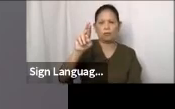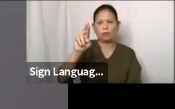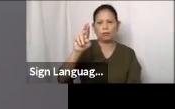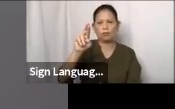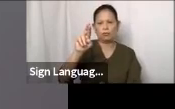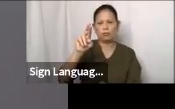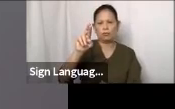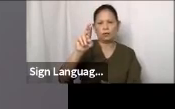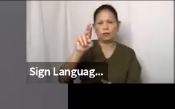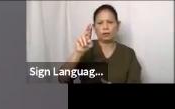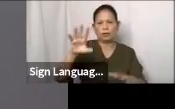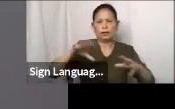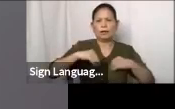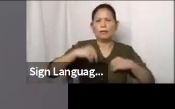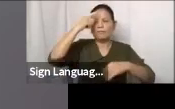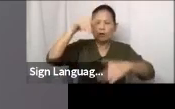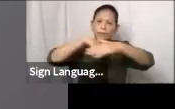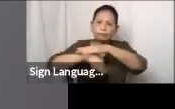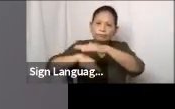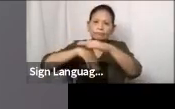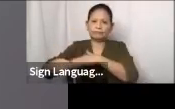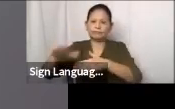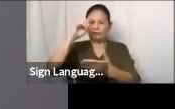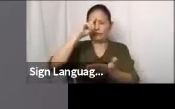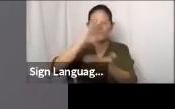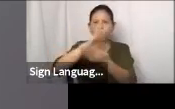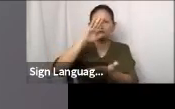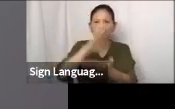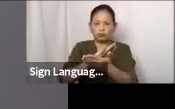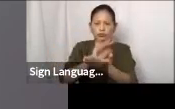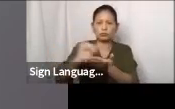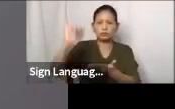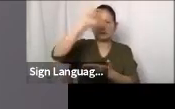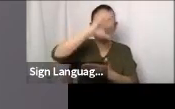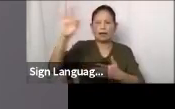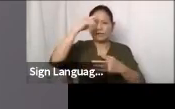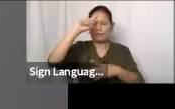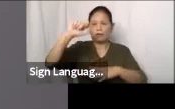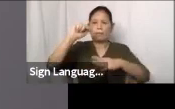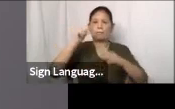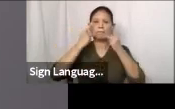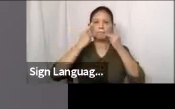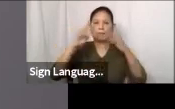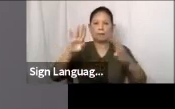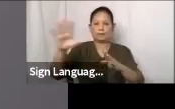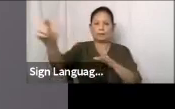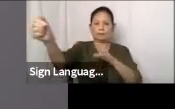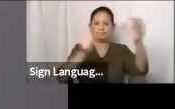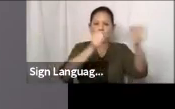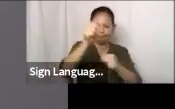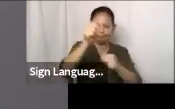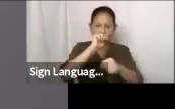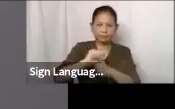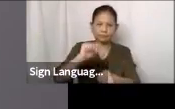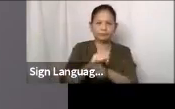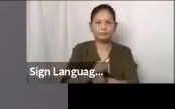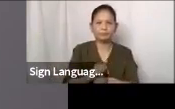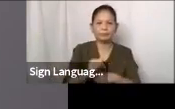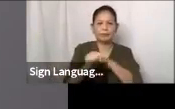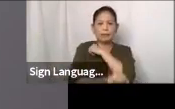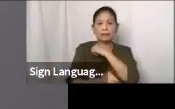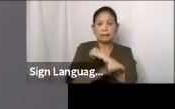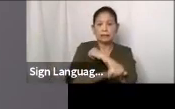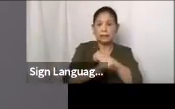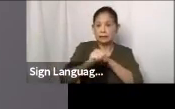cases of admission in educational institutions and for public appointments. Center and state governments are